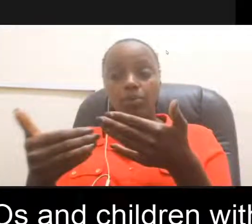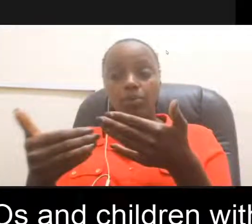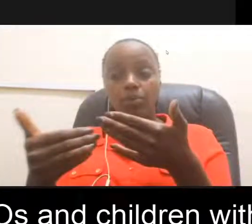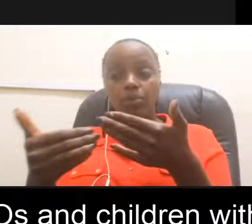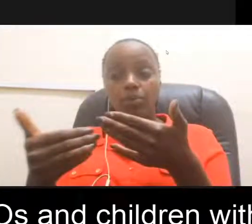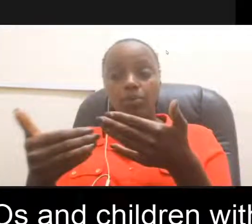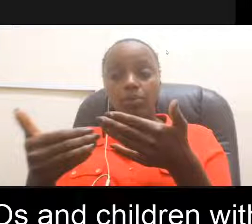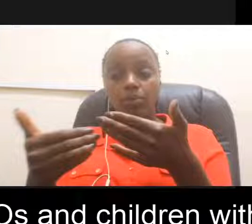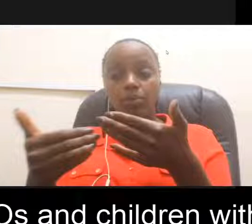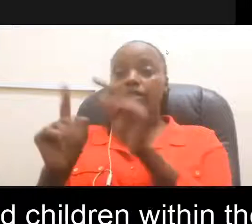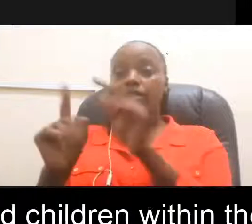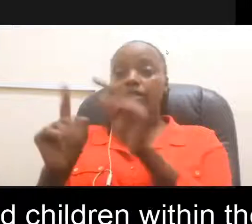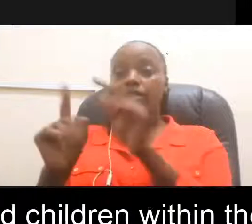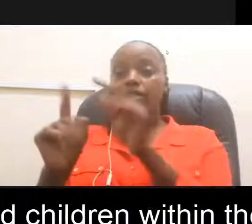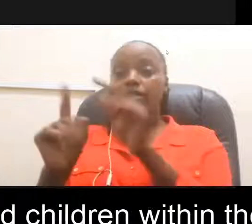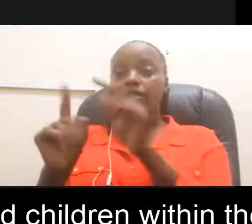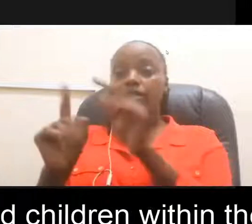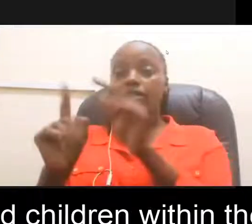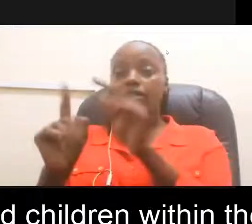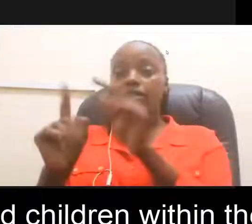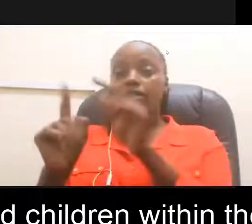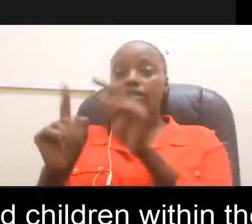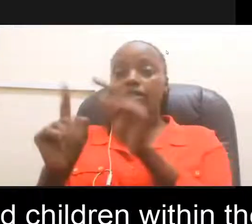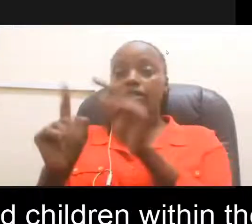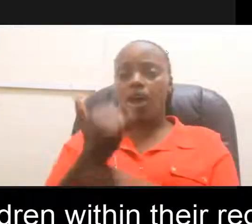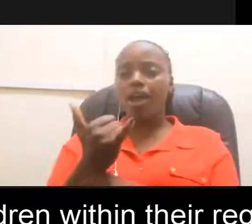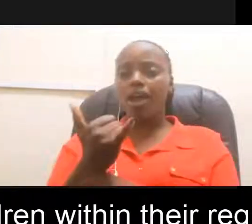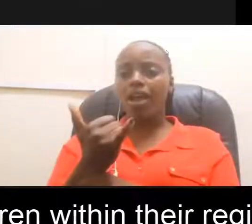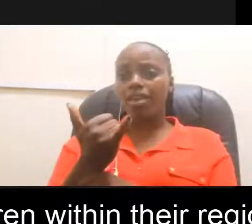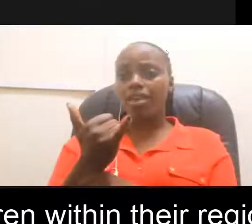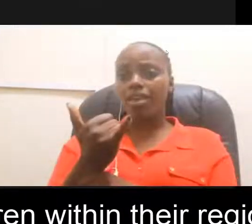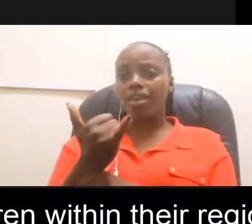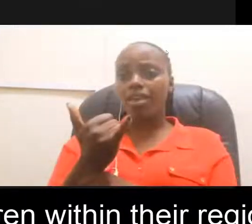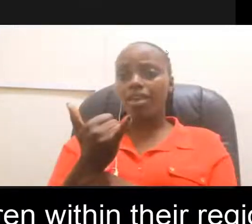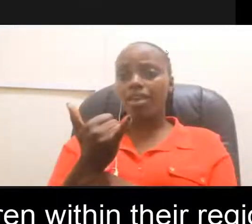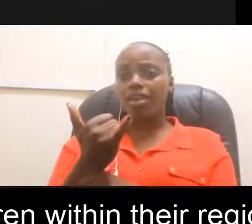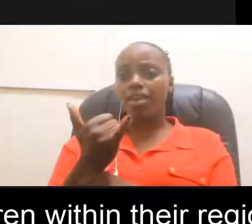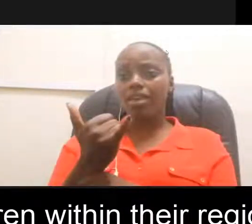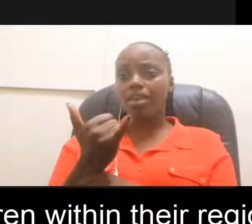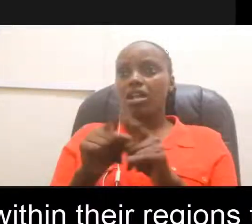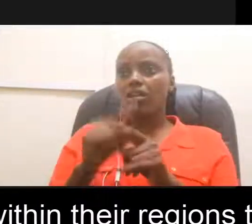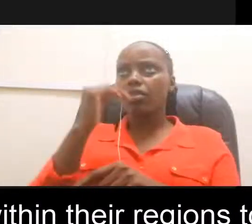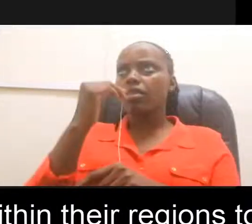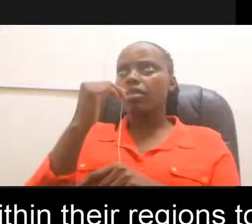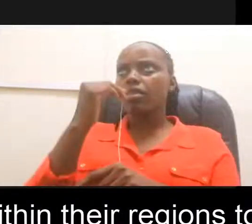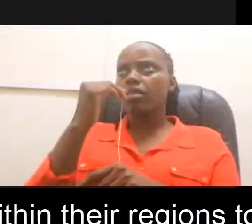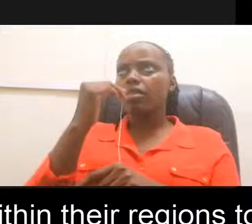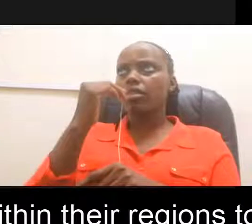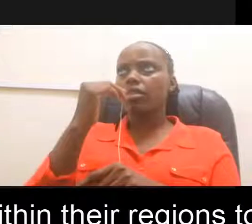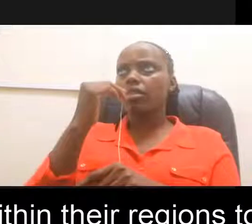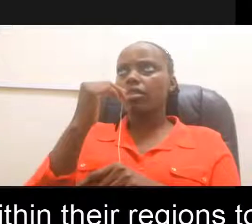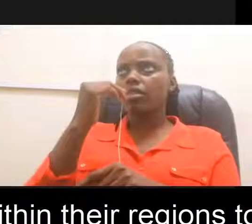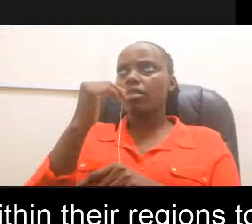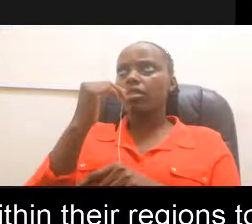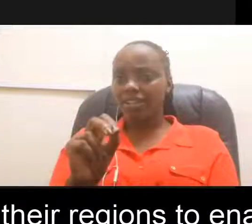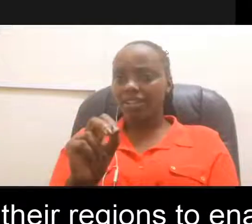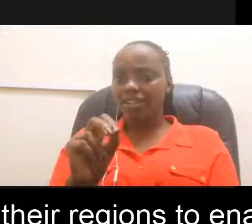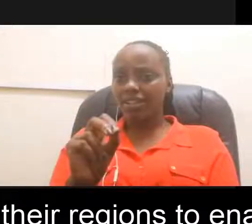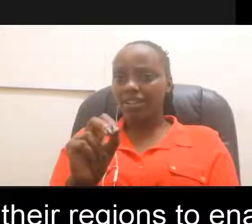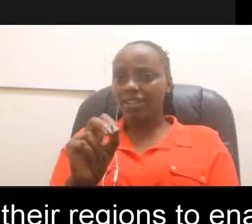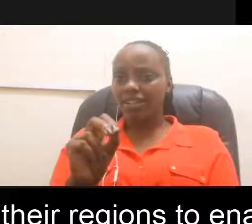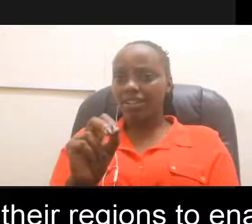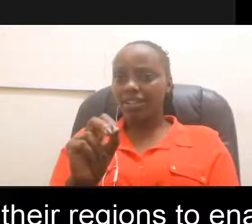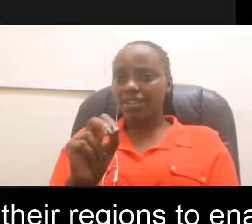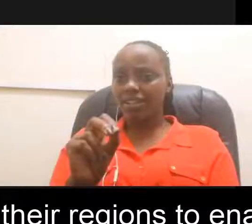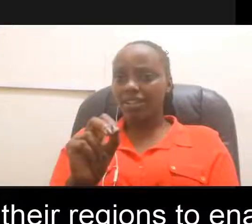after 30. For those of us who've turned 30 in literal sense, we know that some